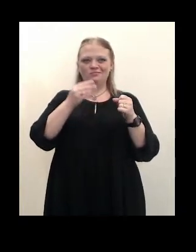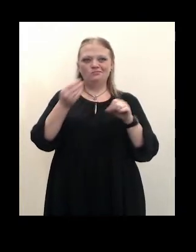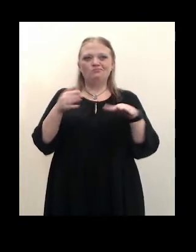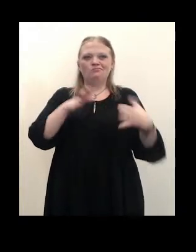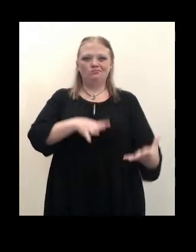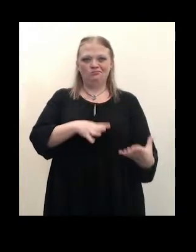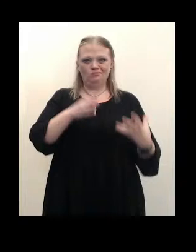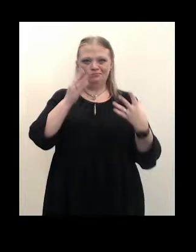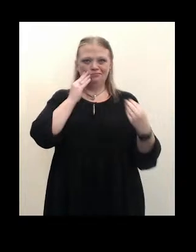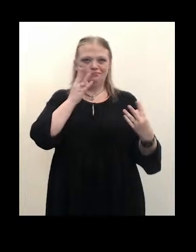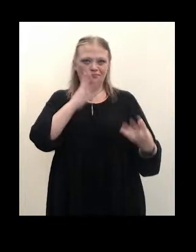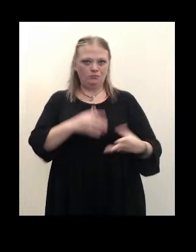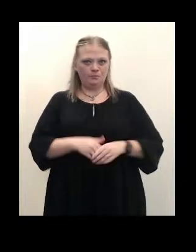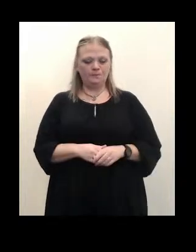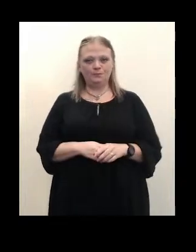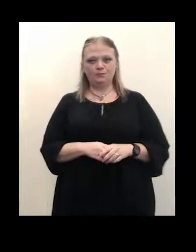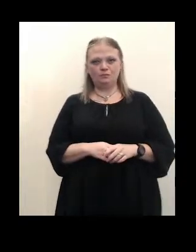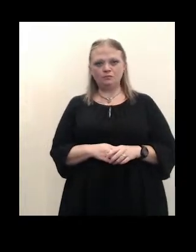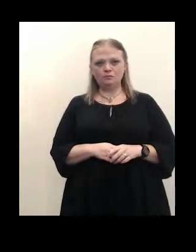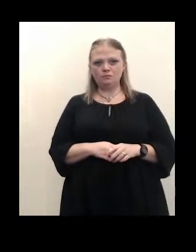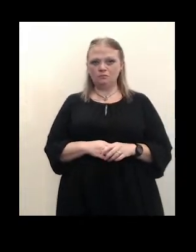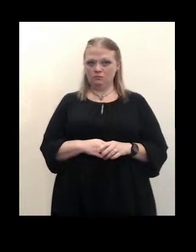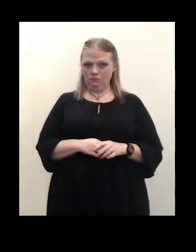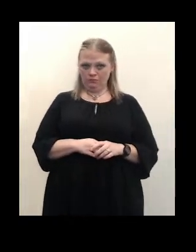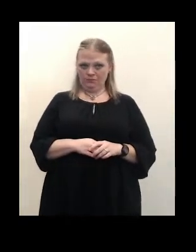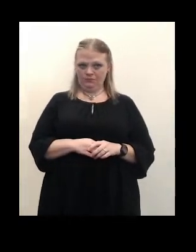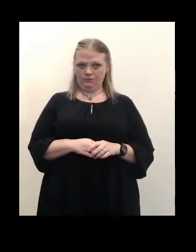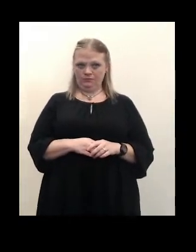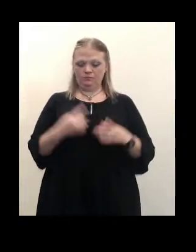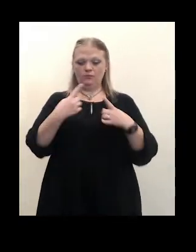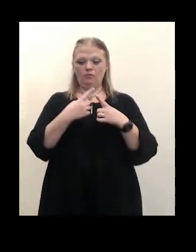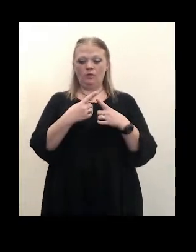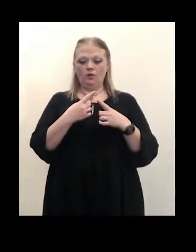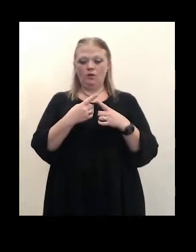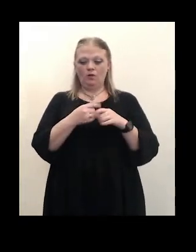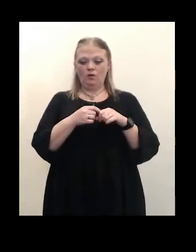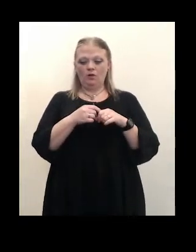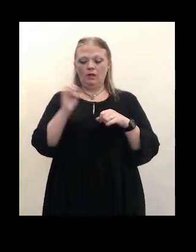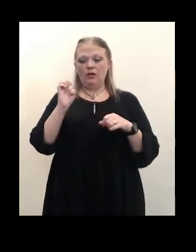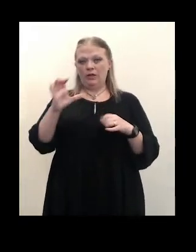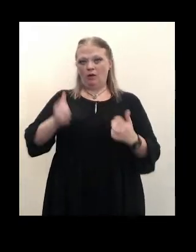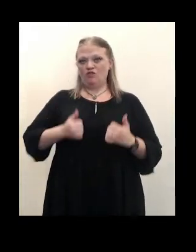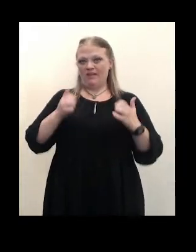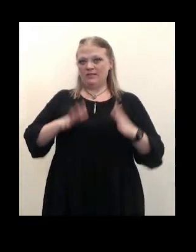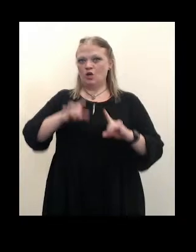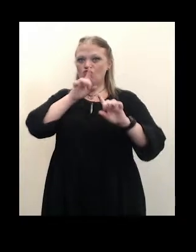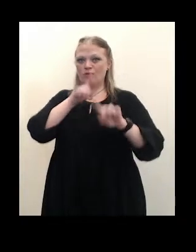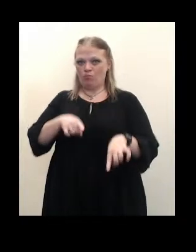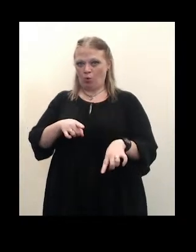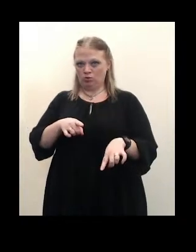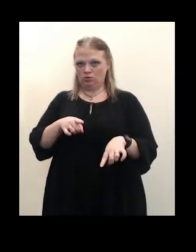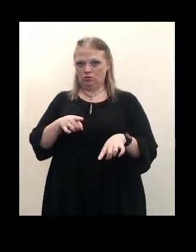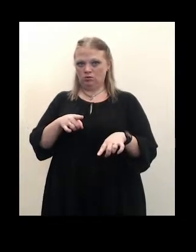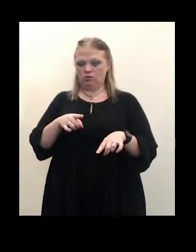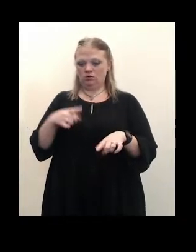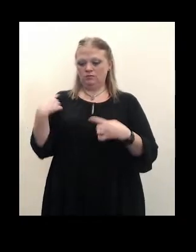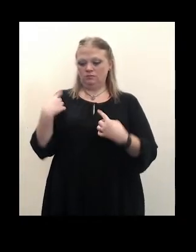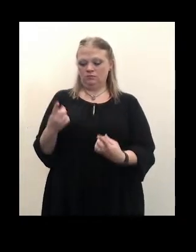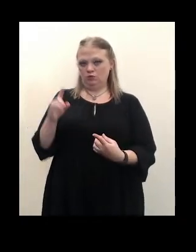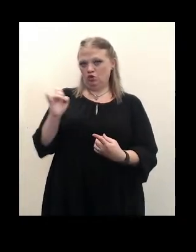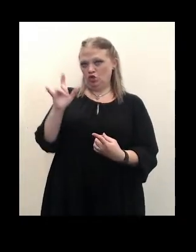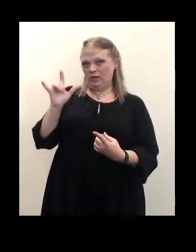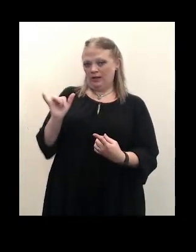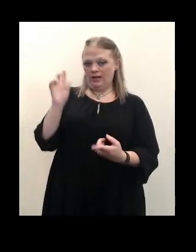at data from COVID-19 reports among Erie County residents from the beginning of July until